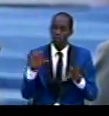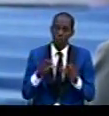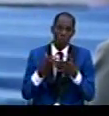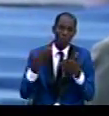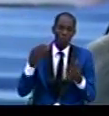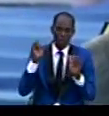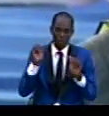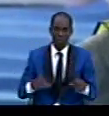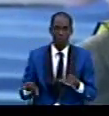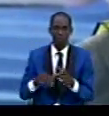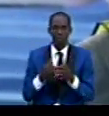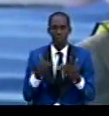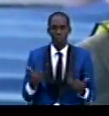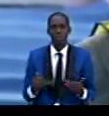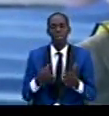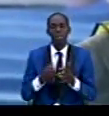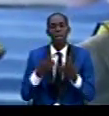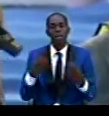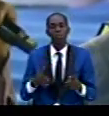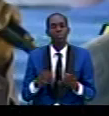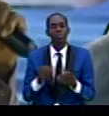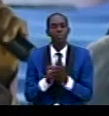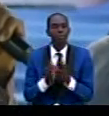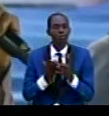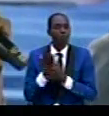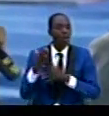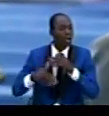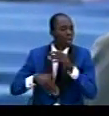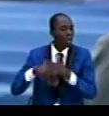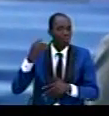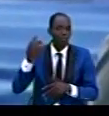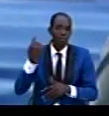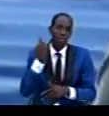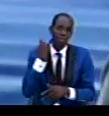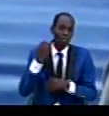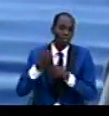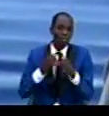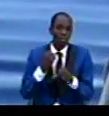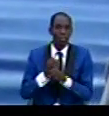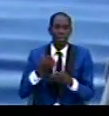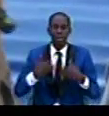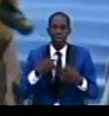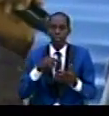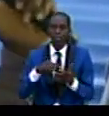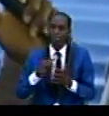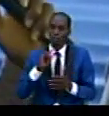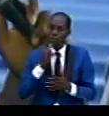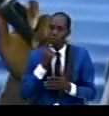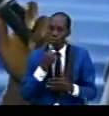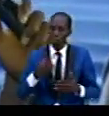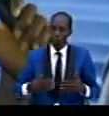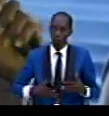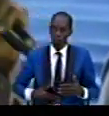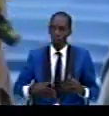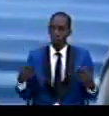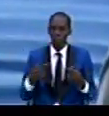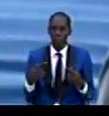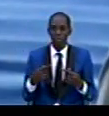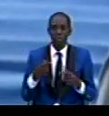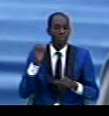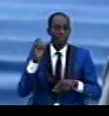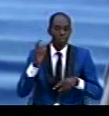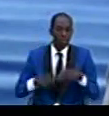has to happen that throughout last year, I have this abdominal pain, which I cannot fast. I cannot